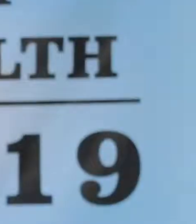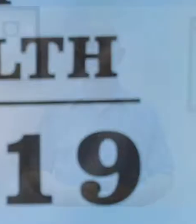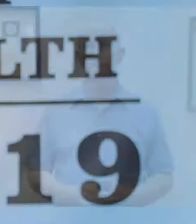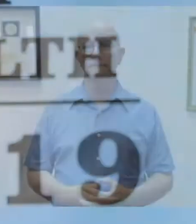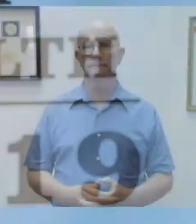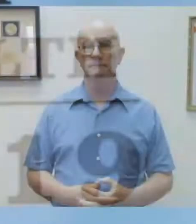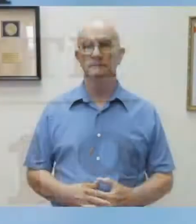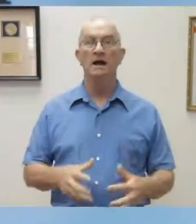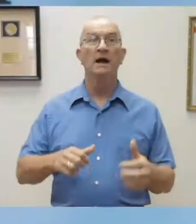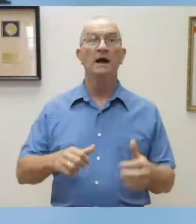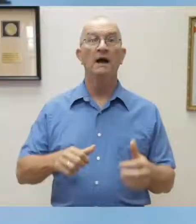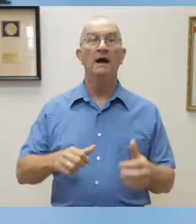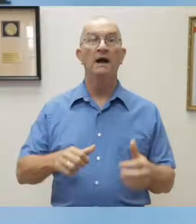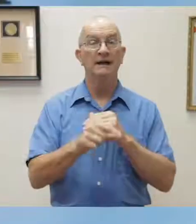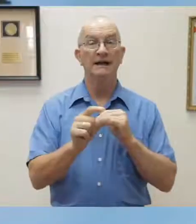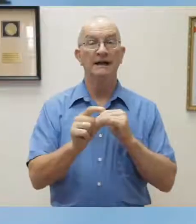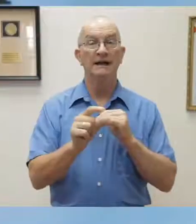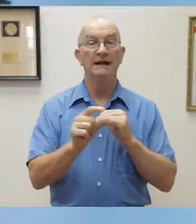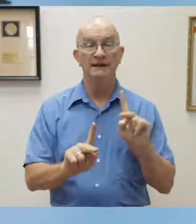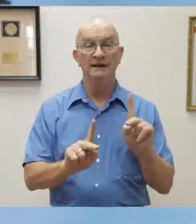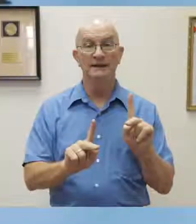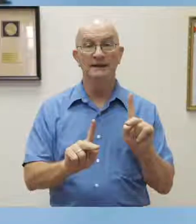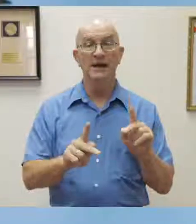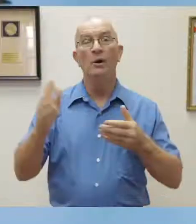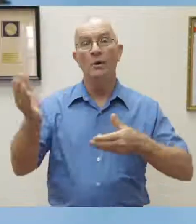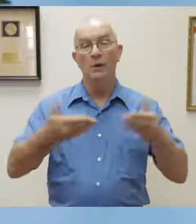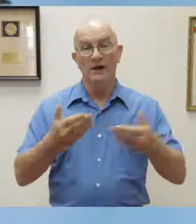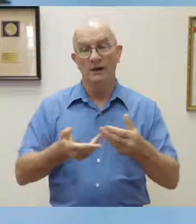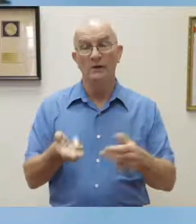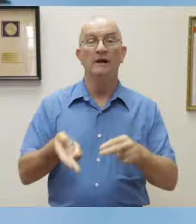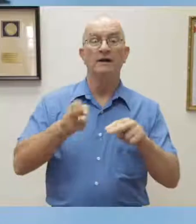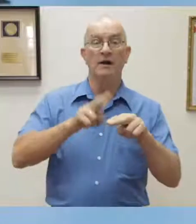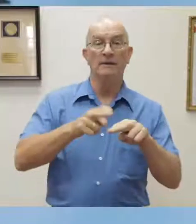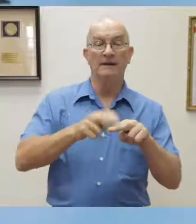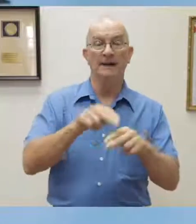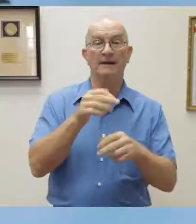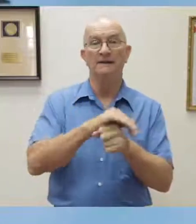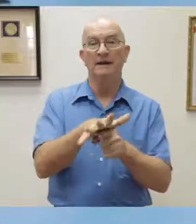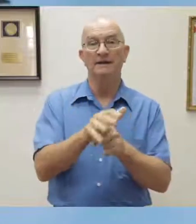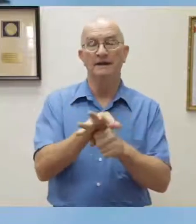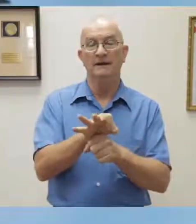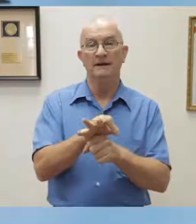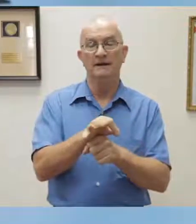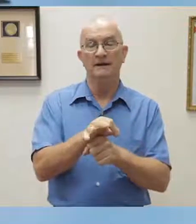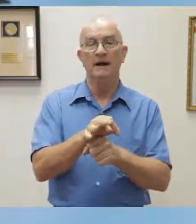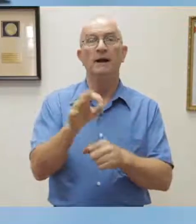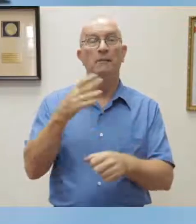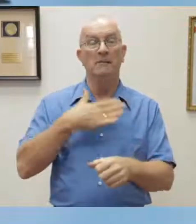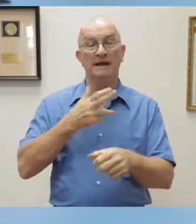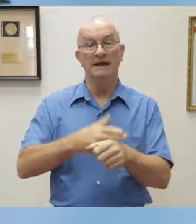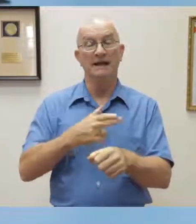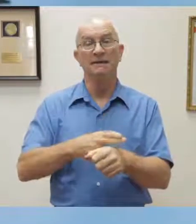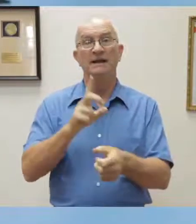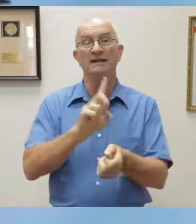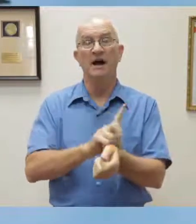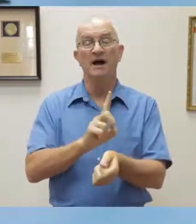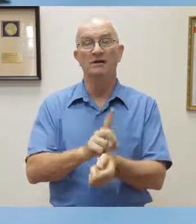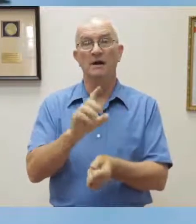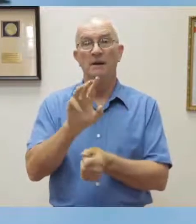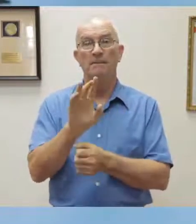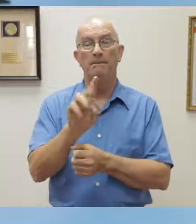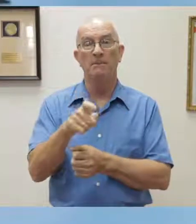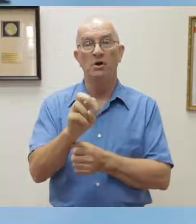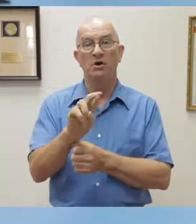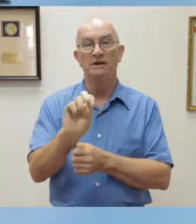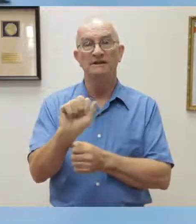Fellow Guyanese, welcome to another COVID-19 update. I'm Dr. Shamdi Opasot, Chief Medical Officer. I wish